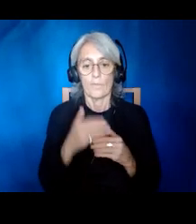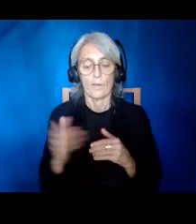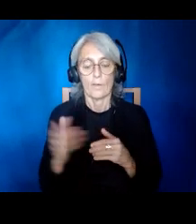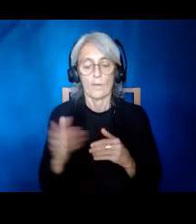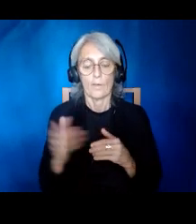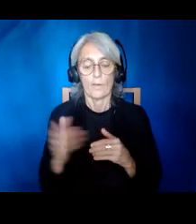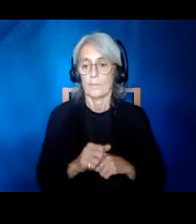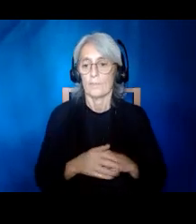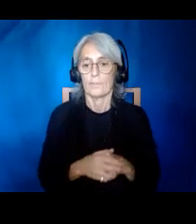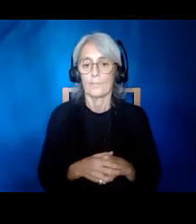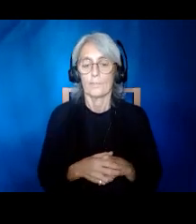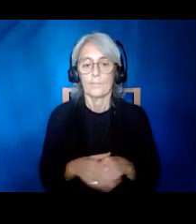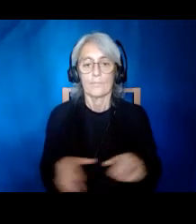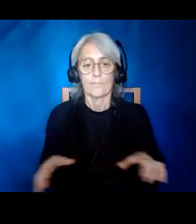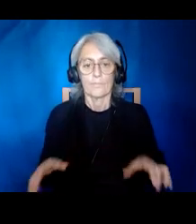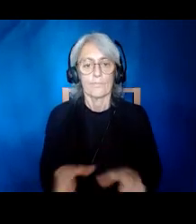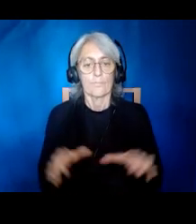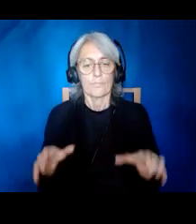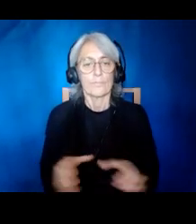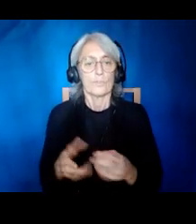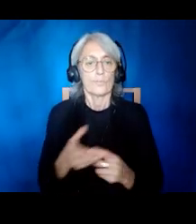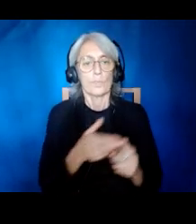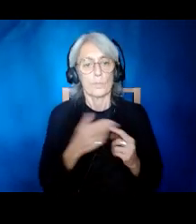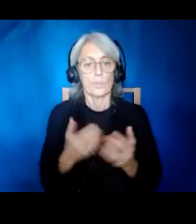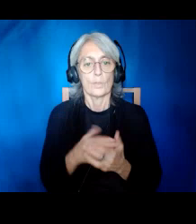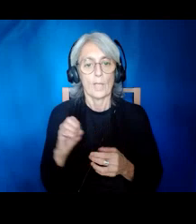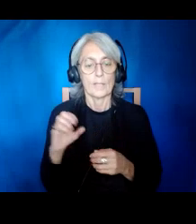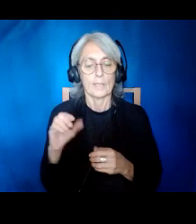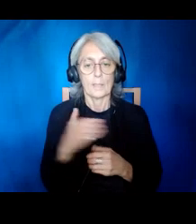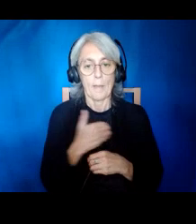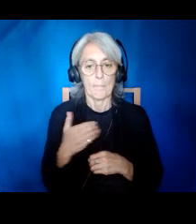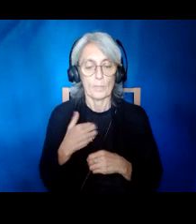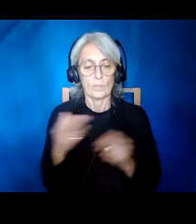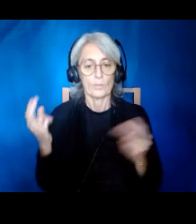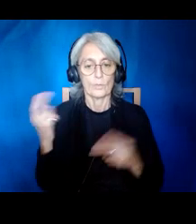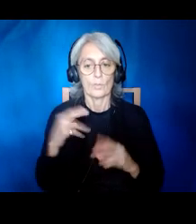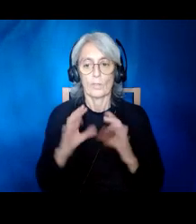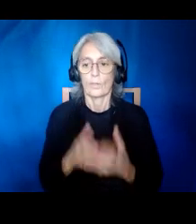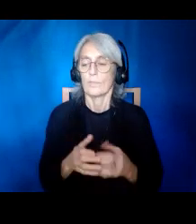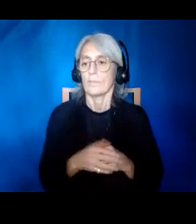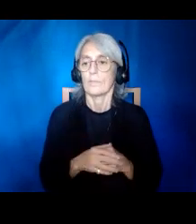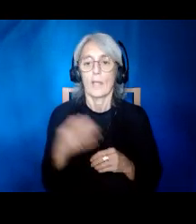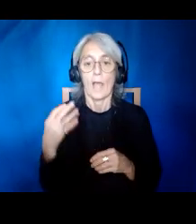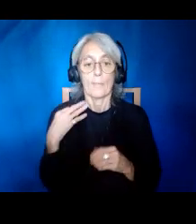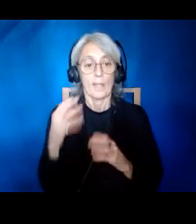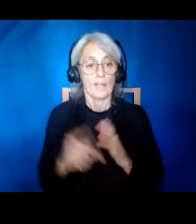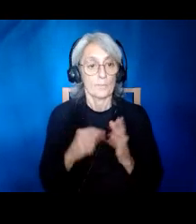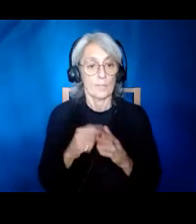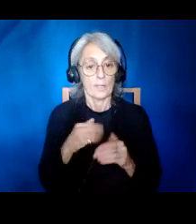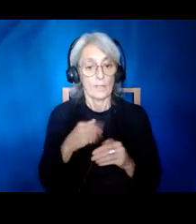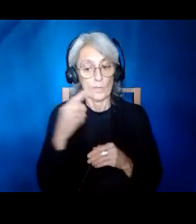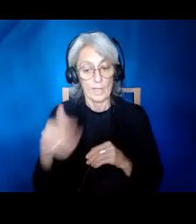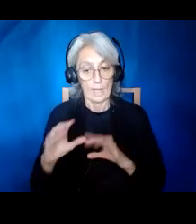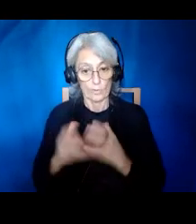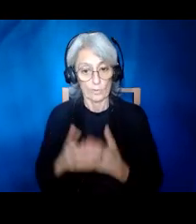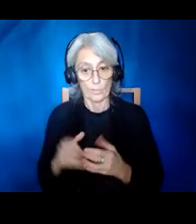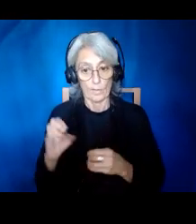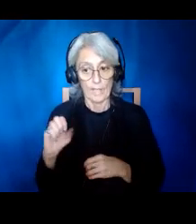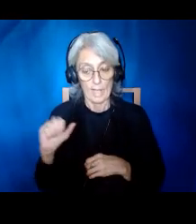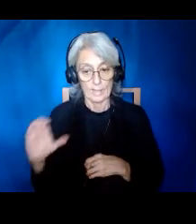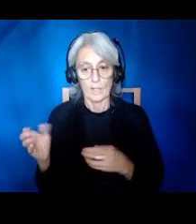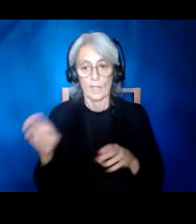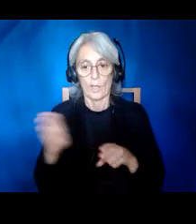to encourage and promote the recruitment of new EAC members to the group, and please note the application period for the next cohort of EAC members closes